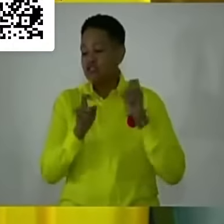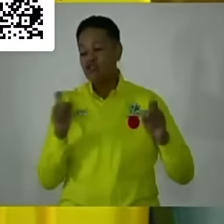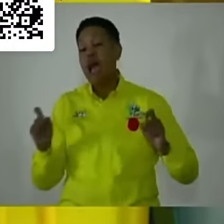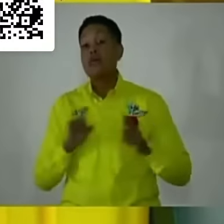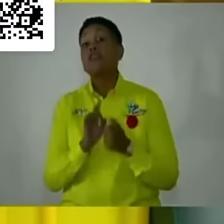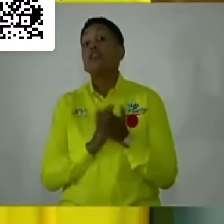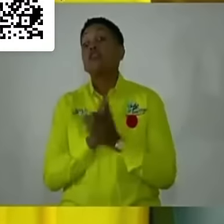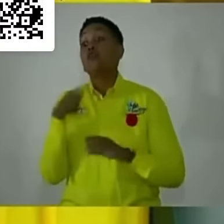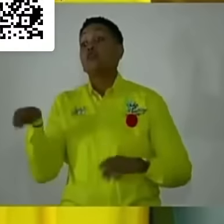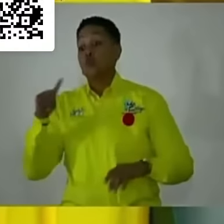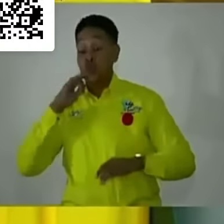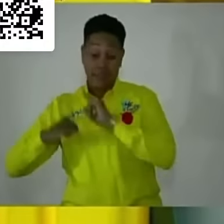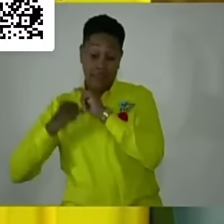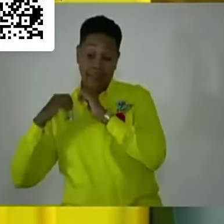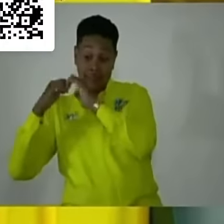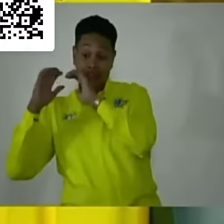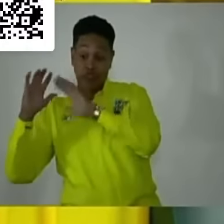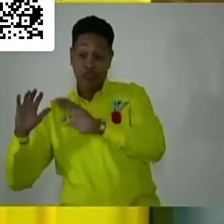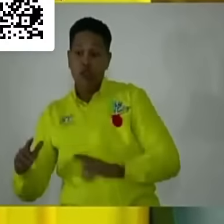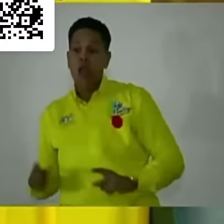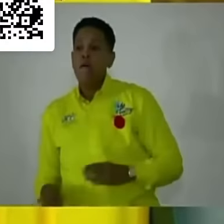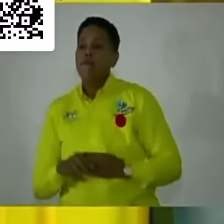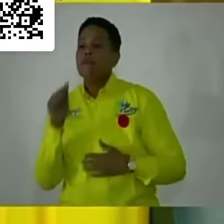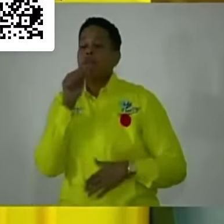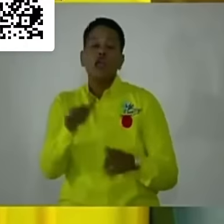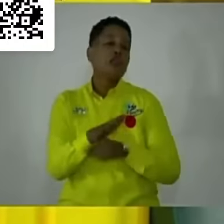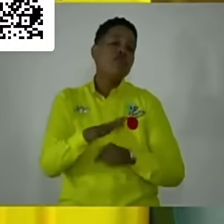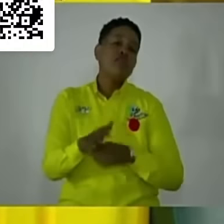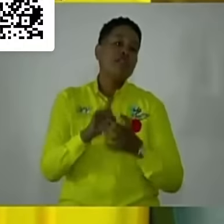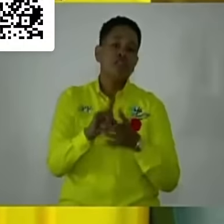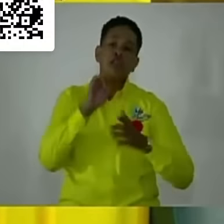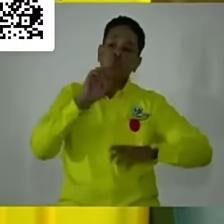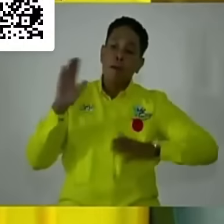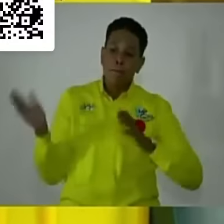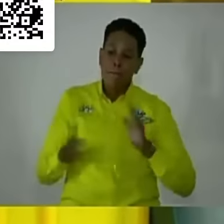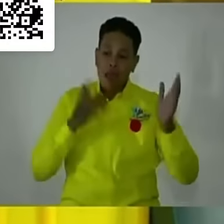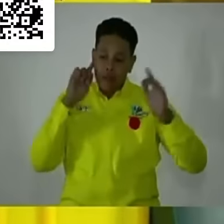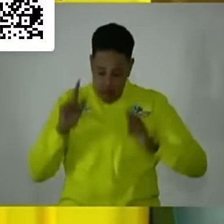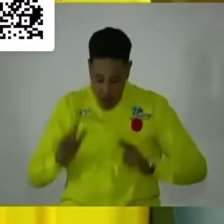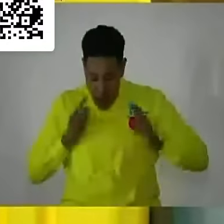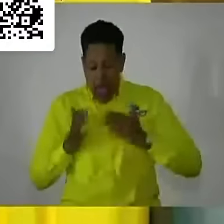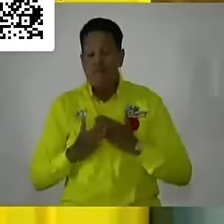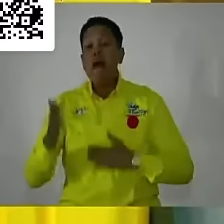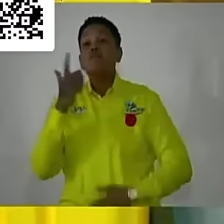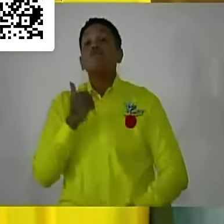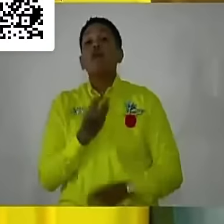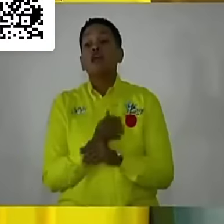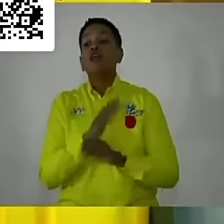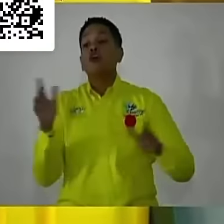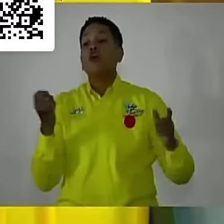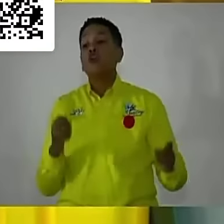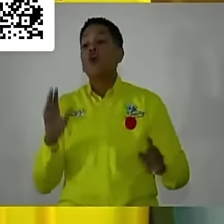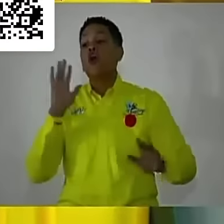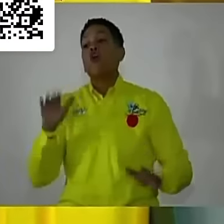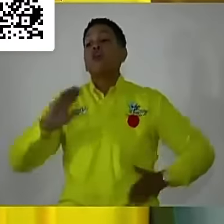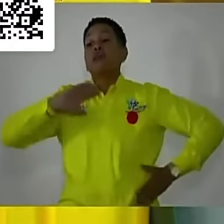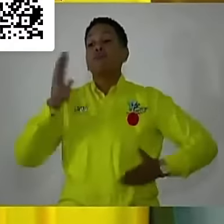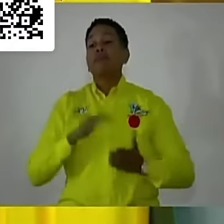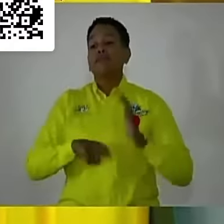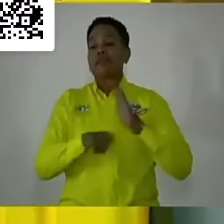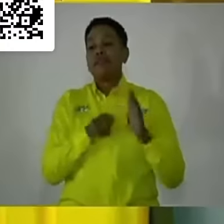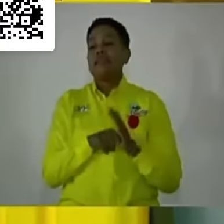through a institution is not sufficient to plan for life after bauxite, nor to mitigate the negatives, the